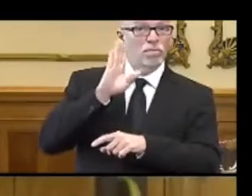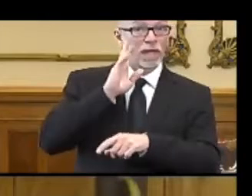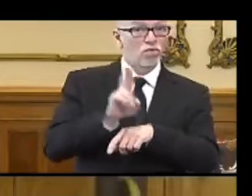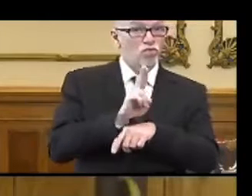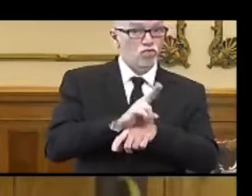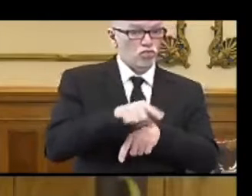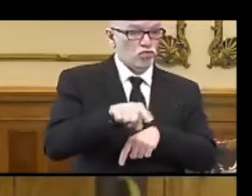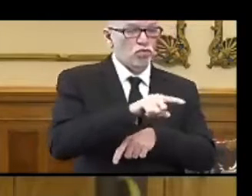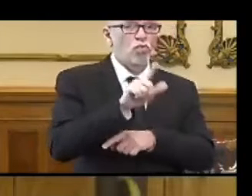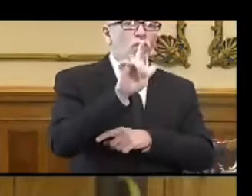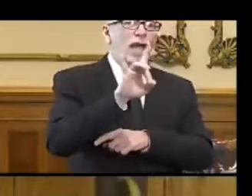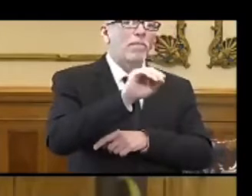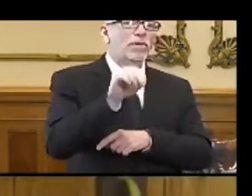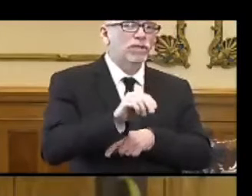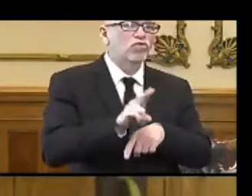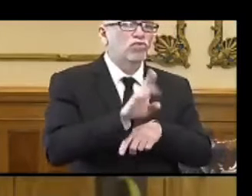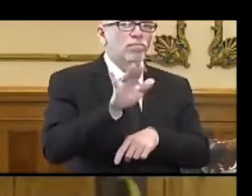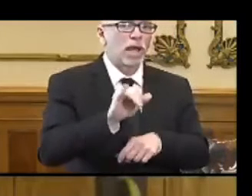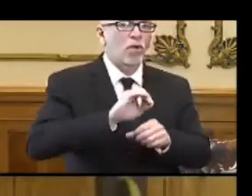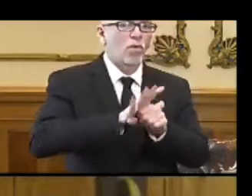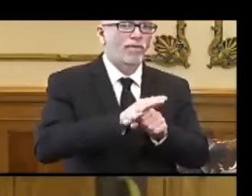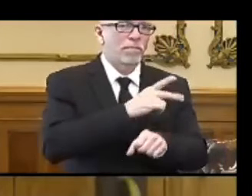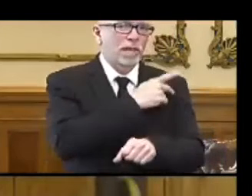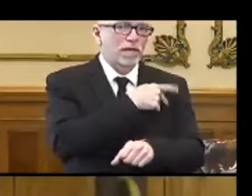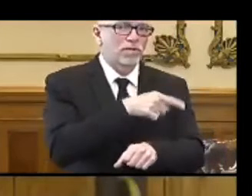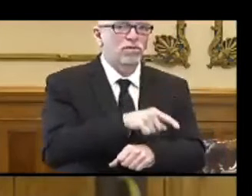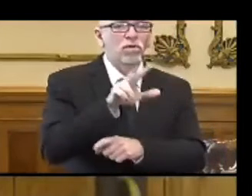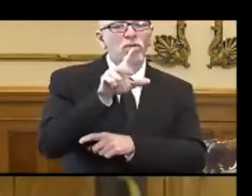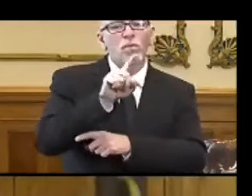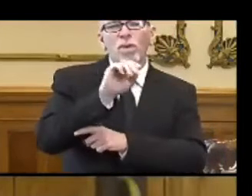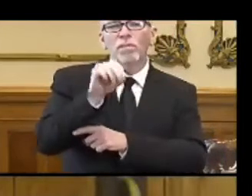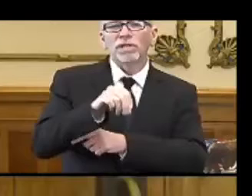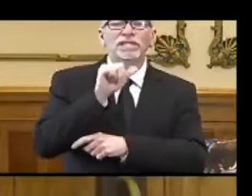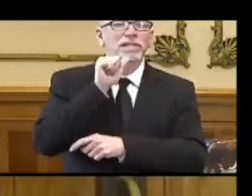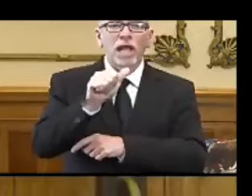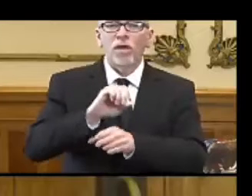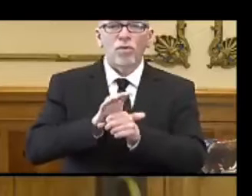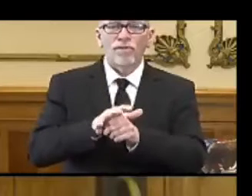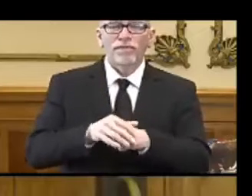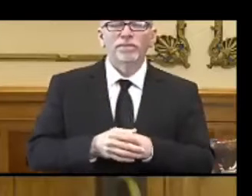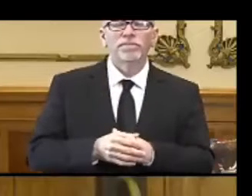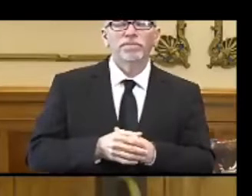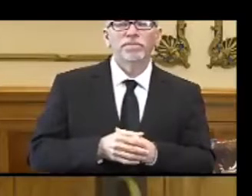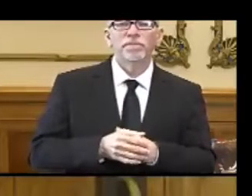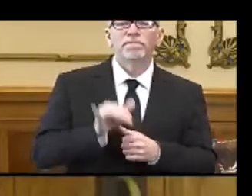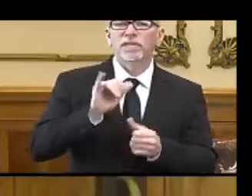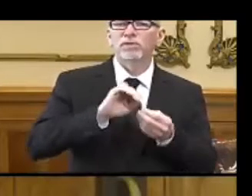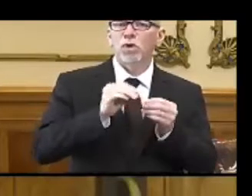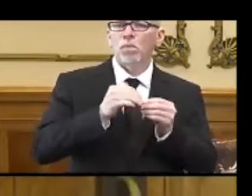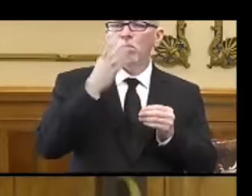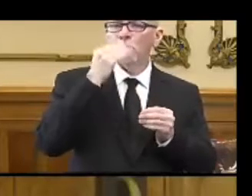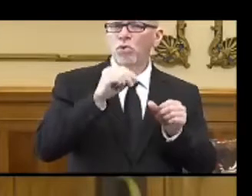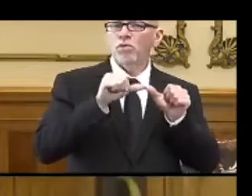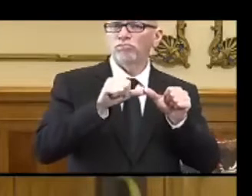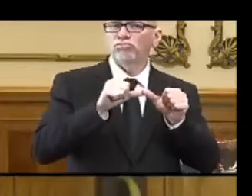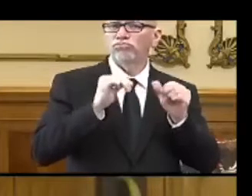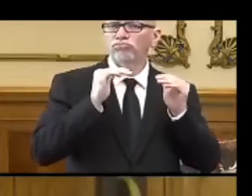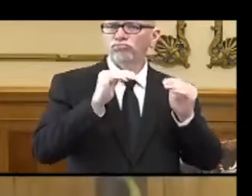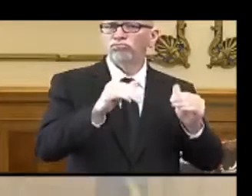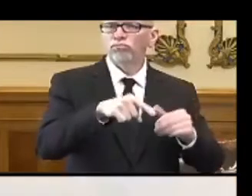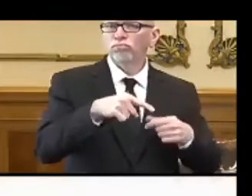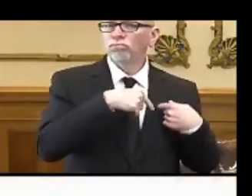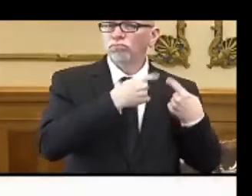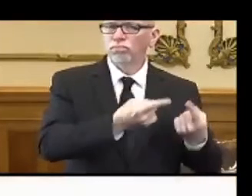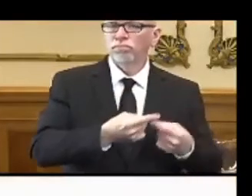use, 28% were COVID-related and 31% were non-COVID, and that number has stayed pretty consistent.